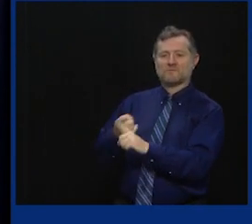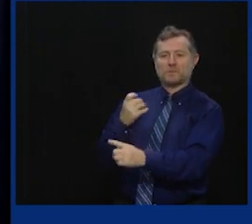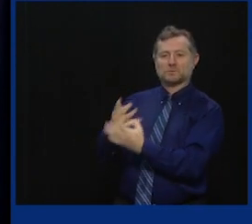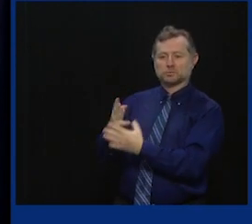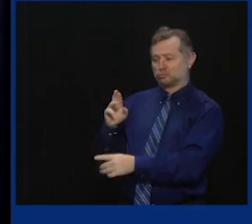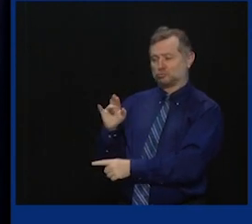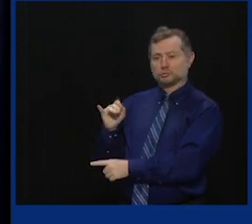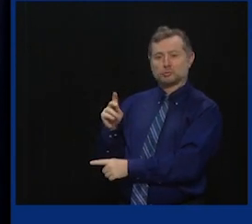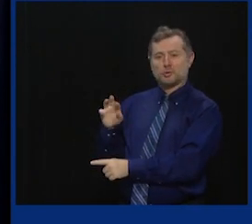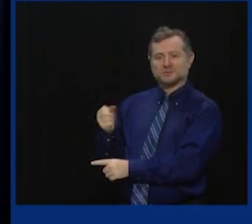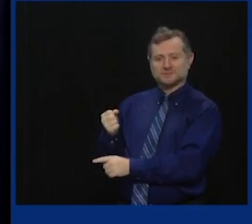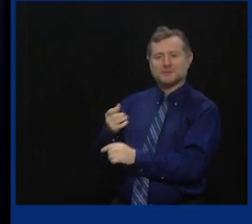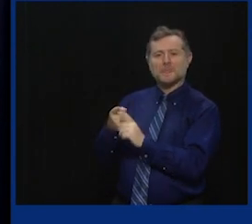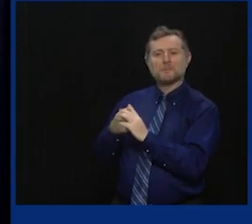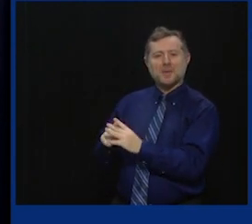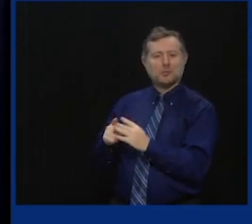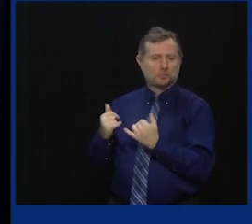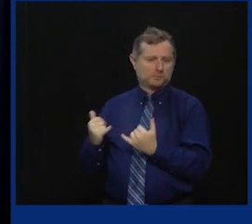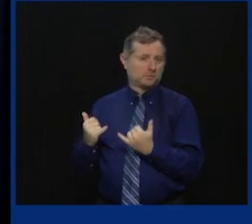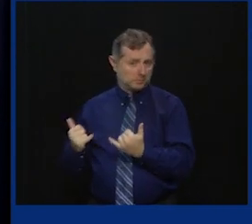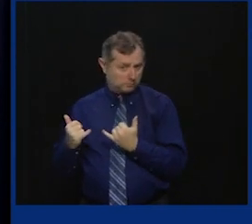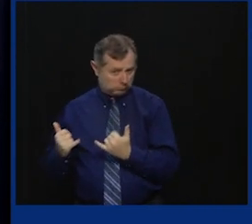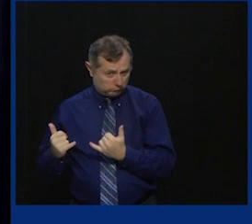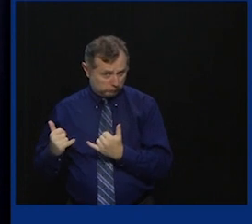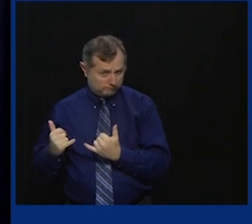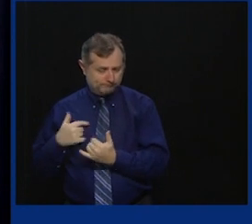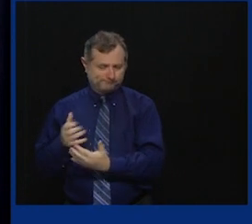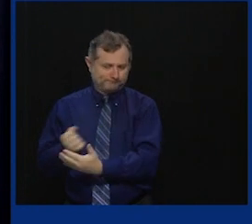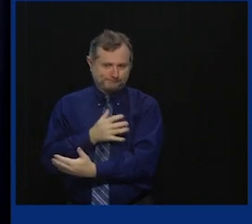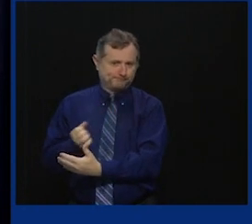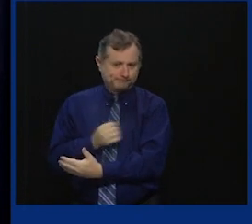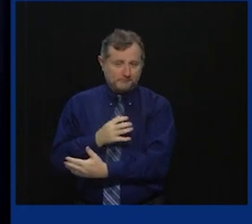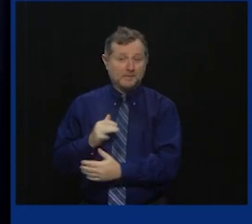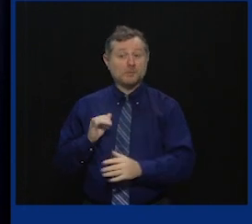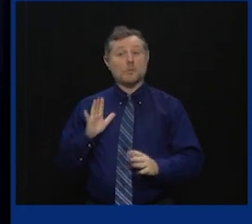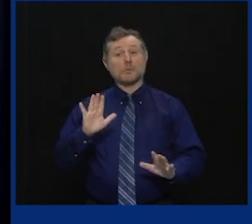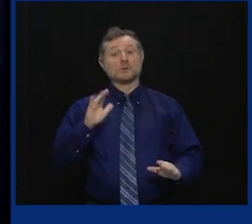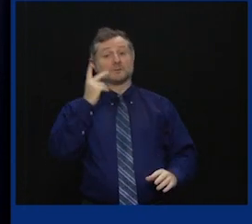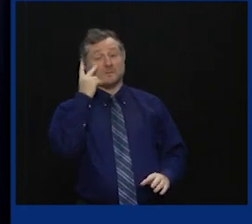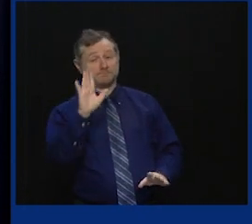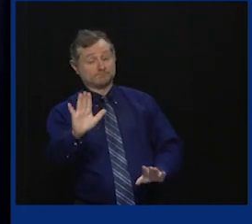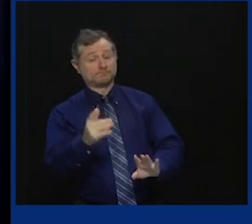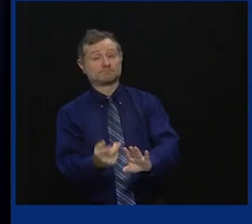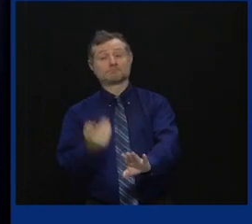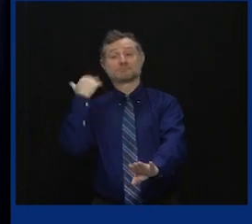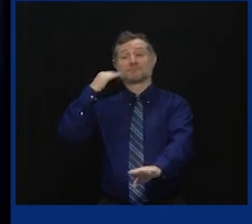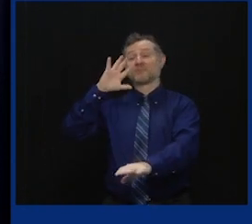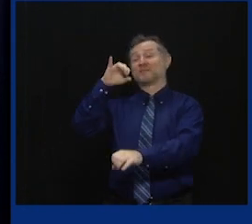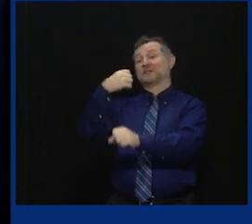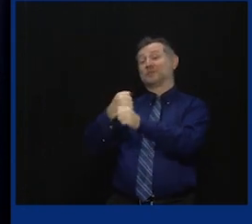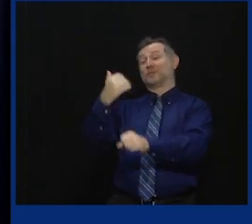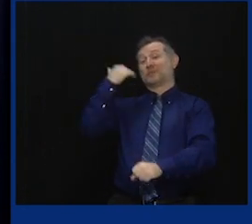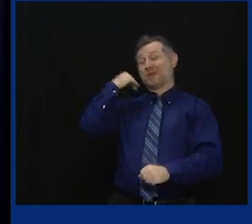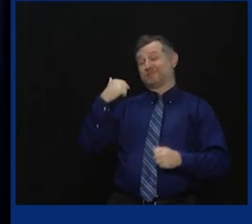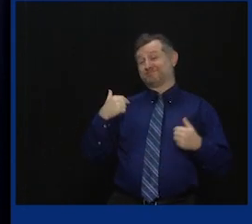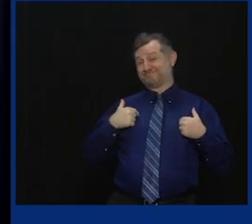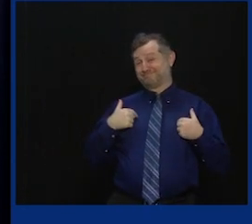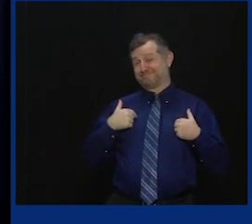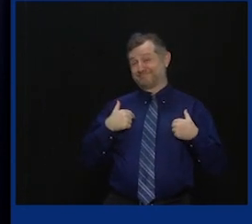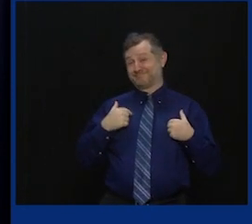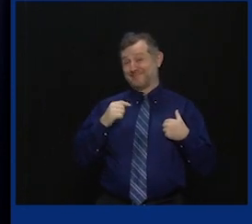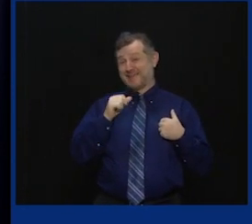beginning today. And at least when we look back on 50 years ago, nothing was done to